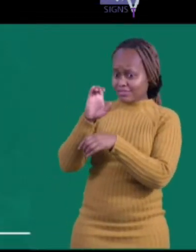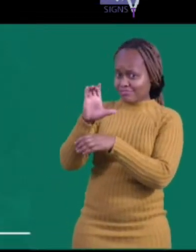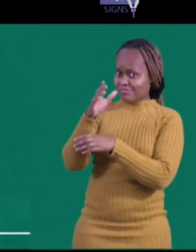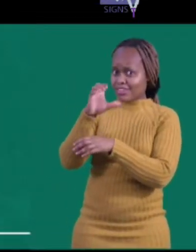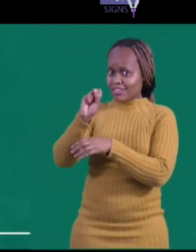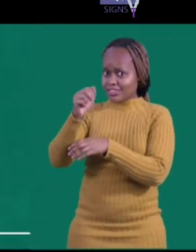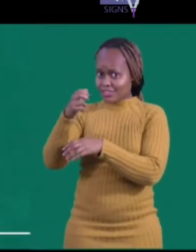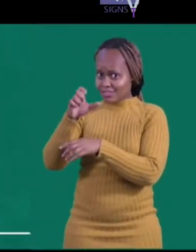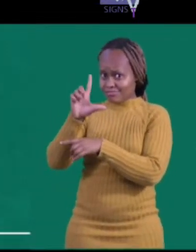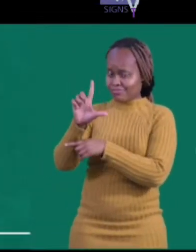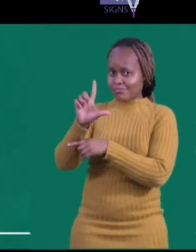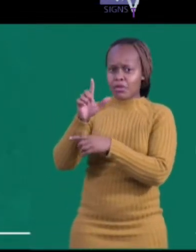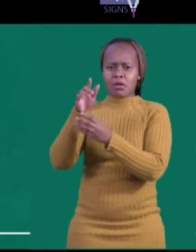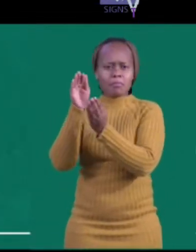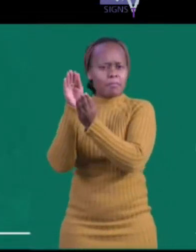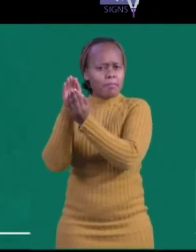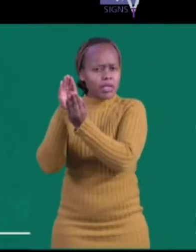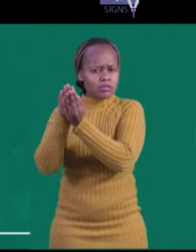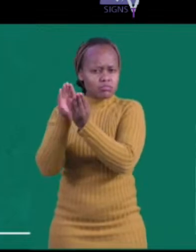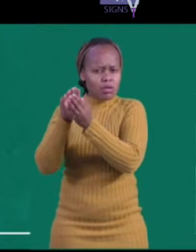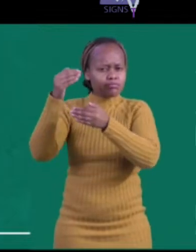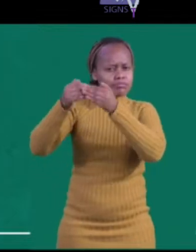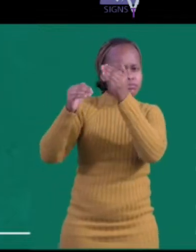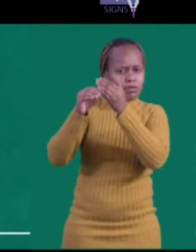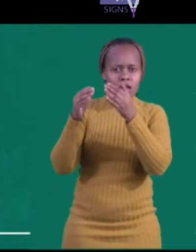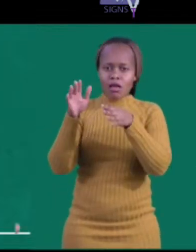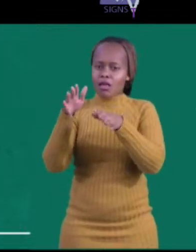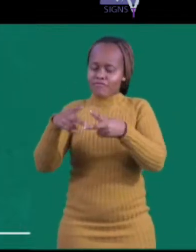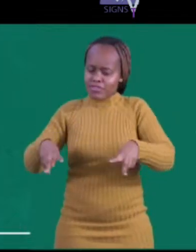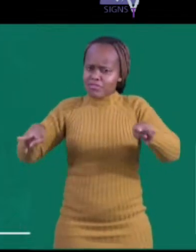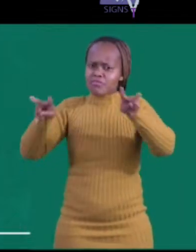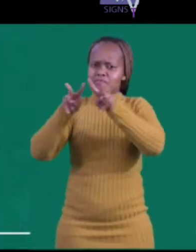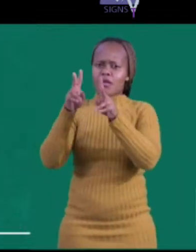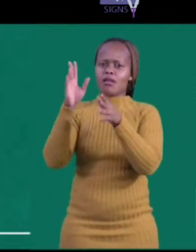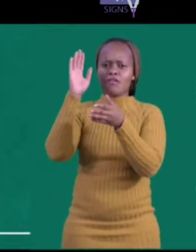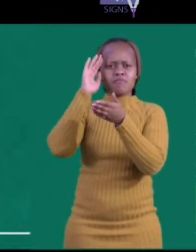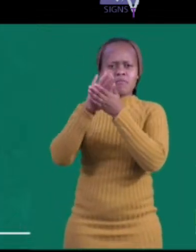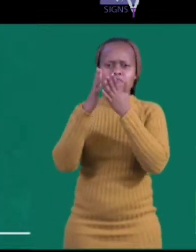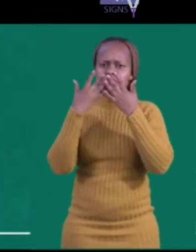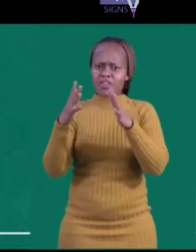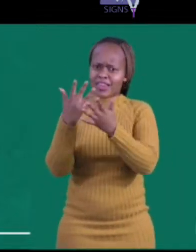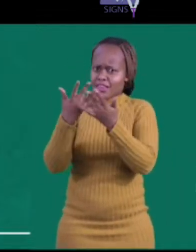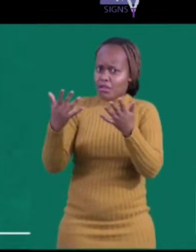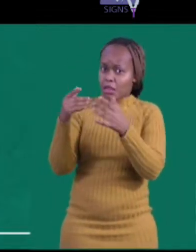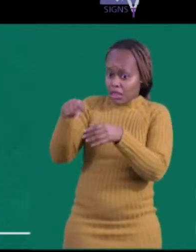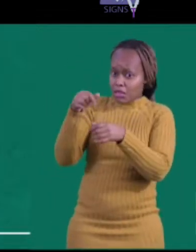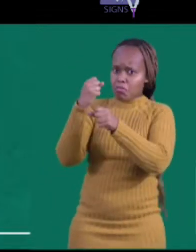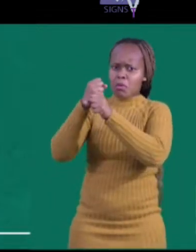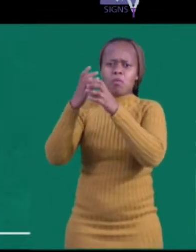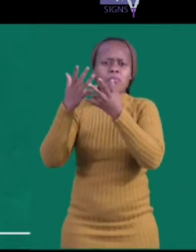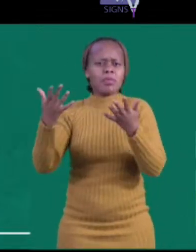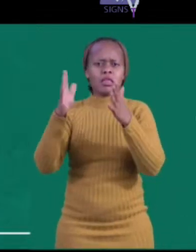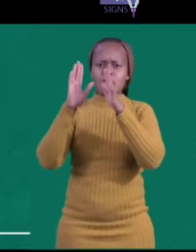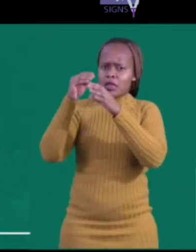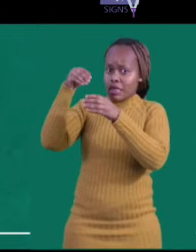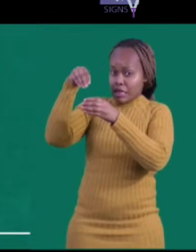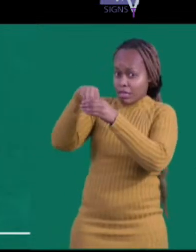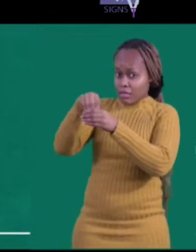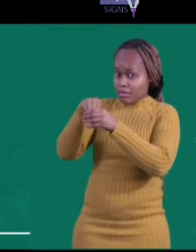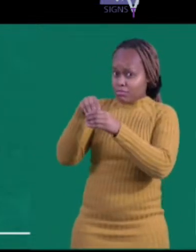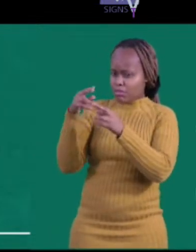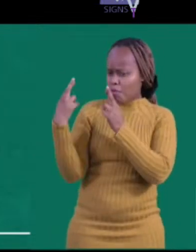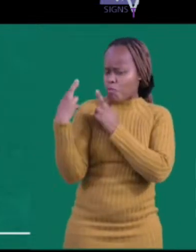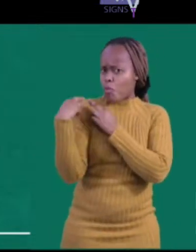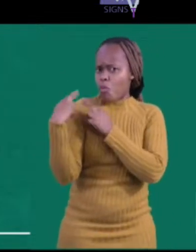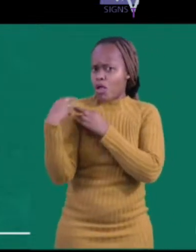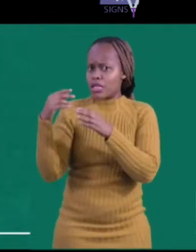on your principles. The KCB Sahel Bank is built on values that you believe in, where trust is your biggest asset.